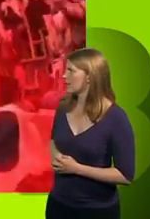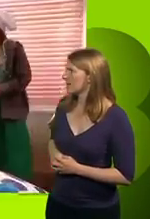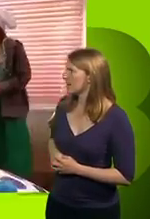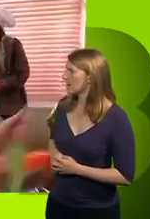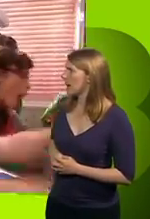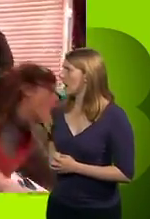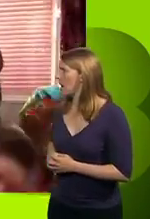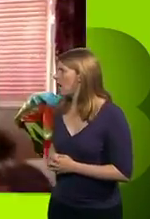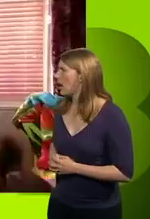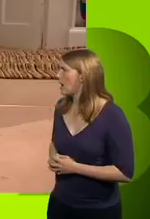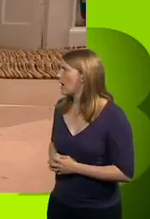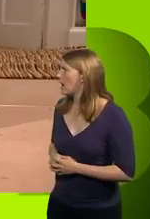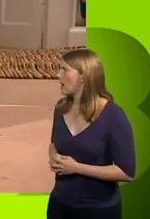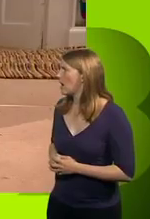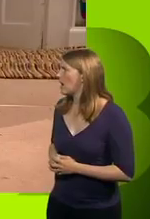No!